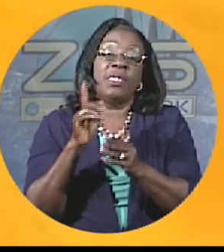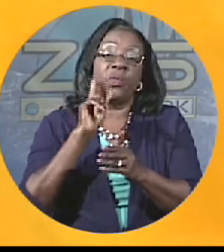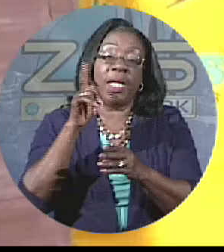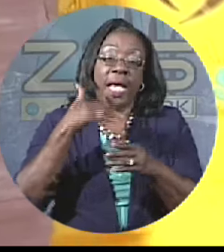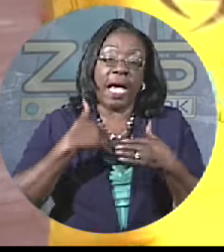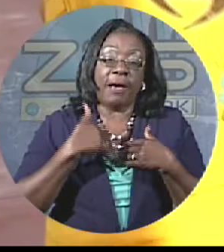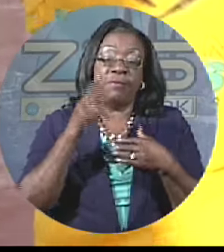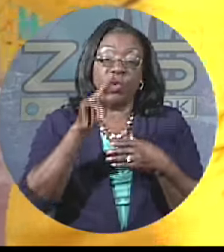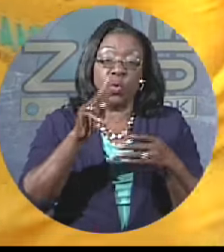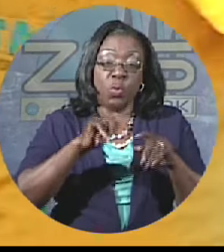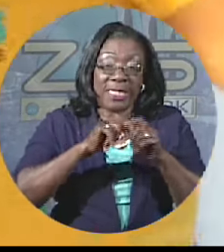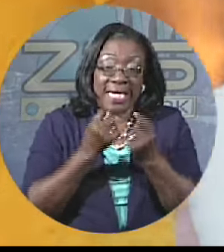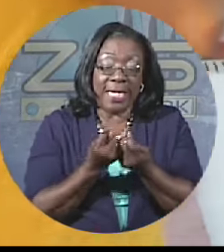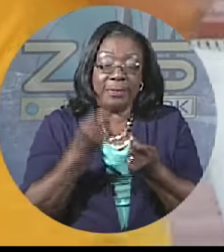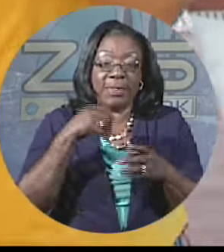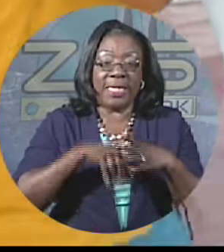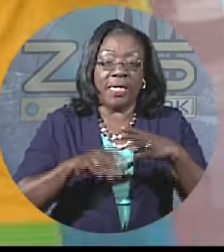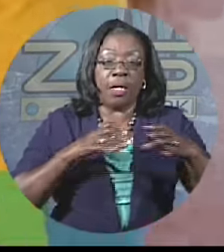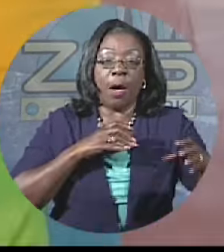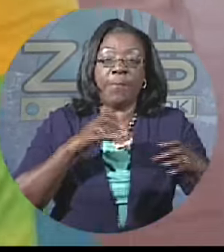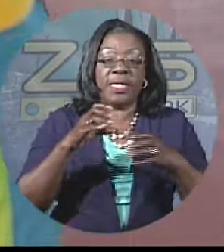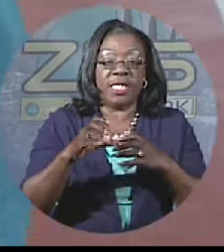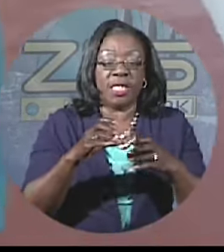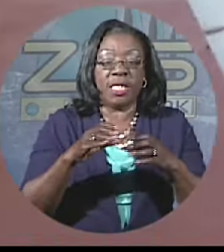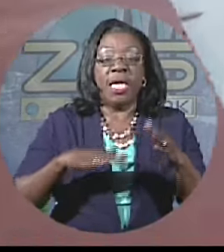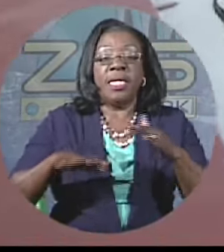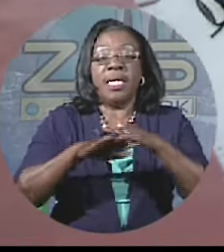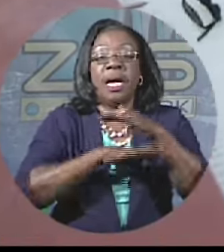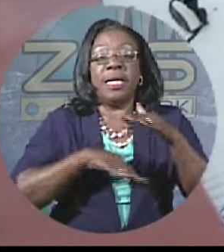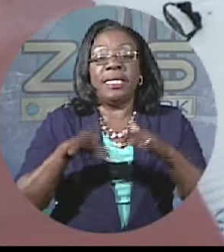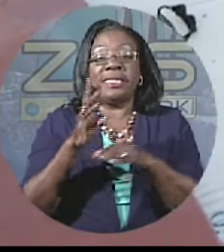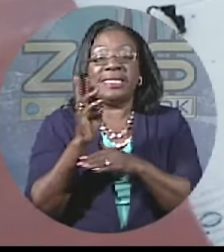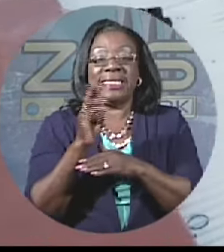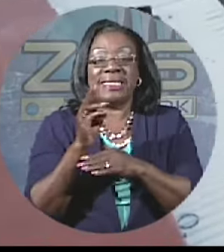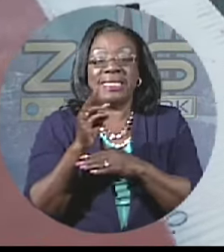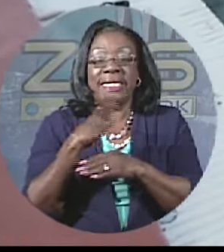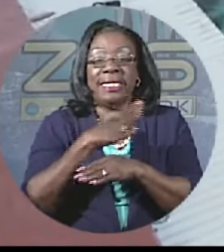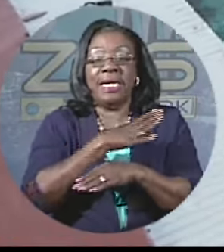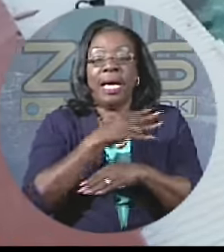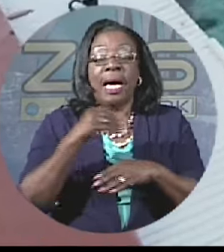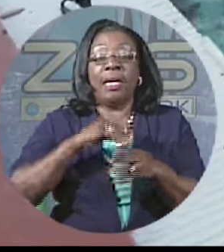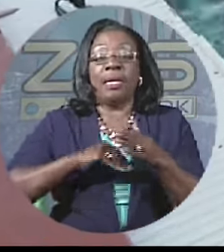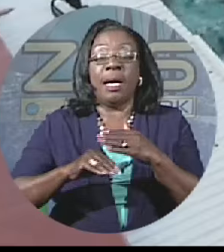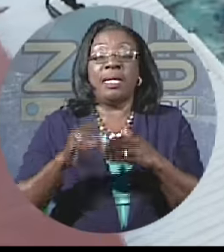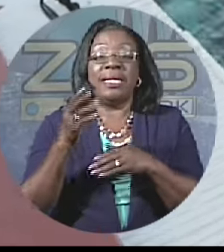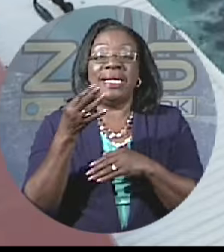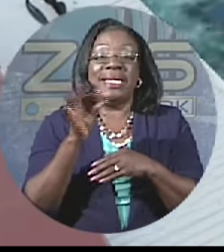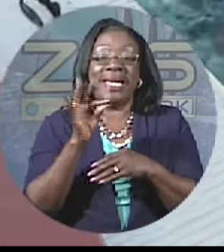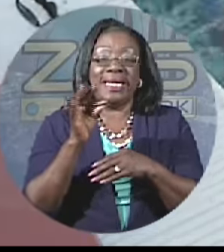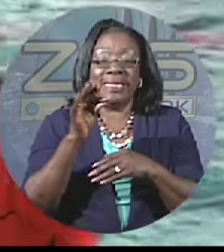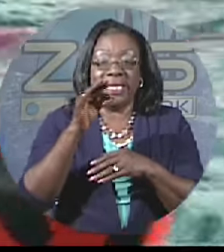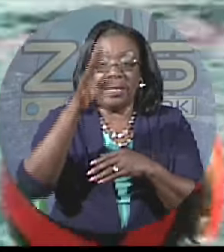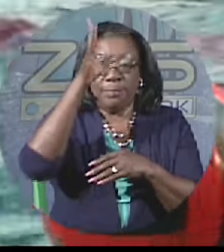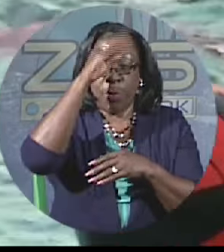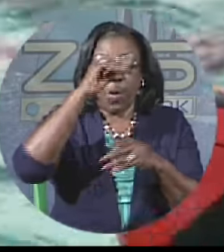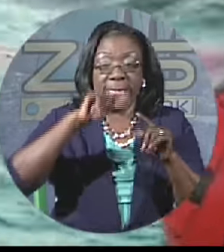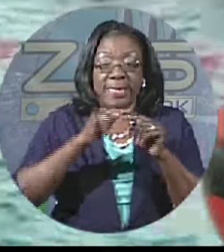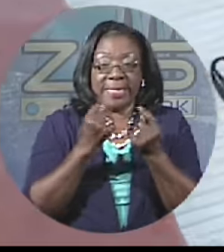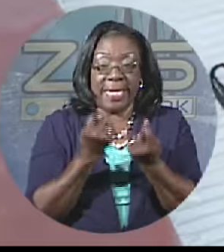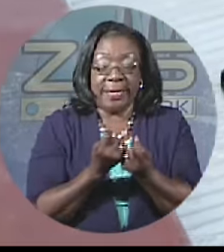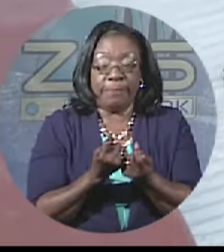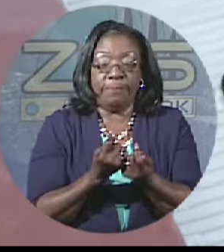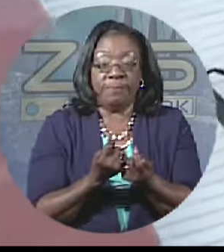competition, the under-16 and under-19 males. Coming off of a second-place finish at last year's Carifta in